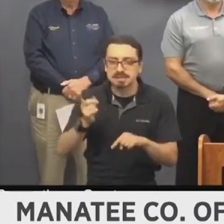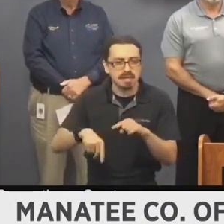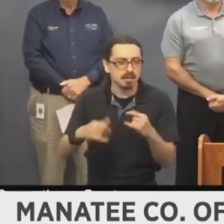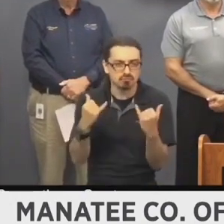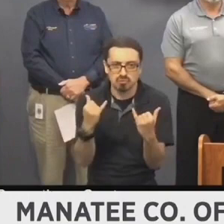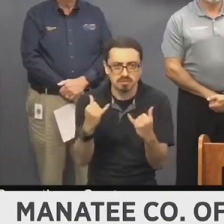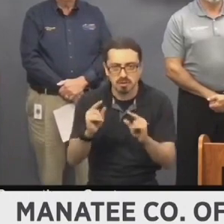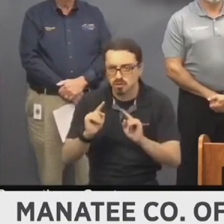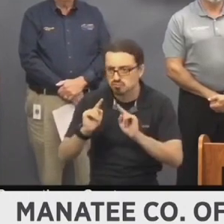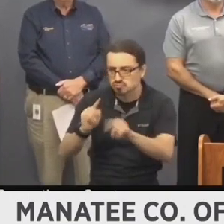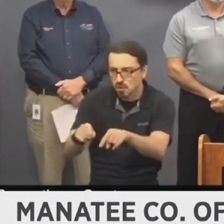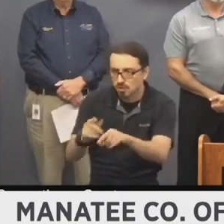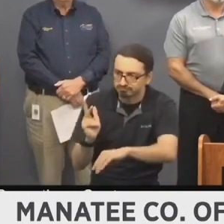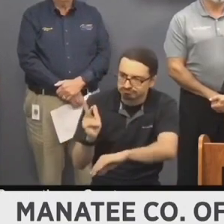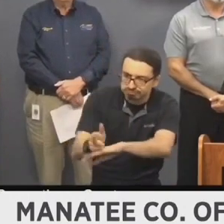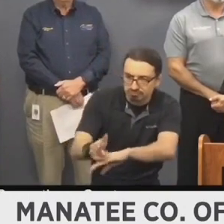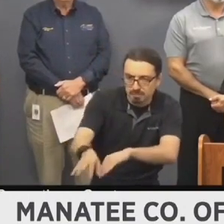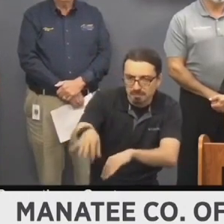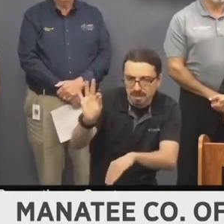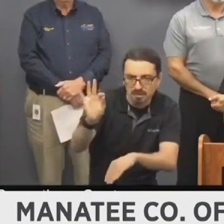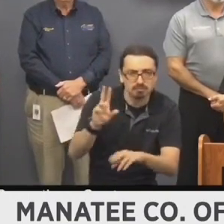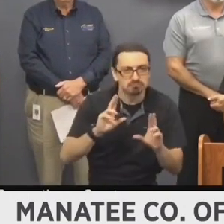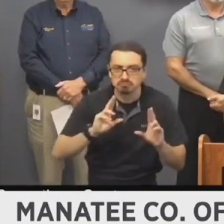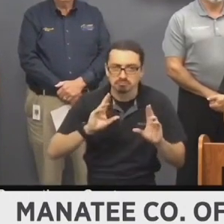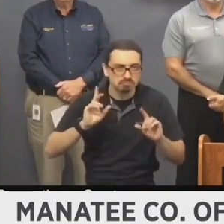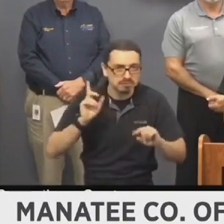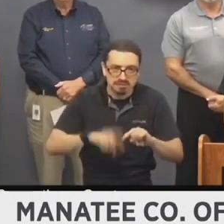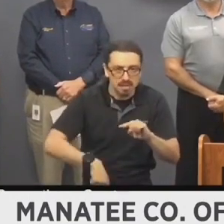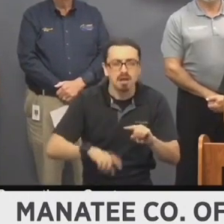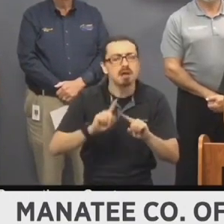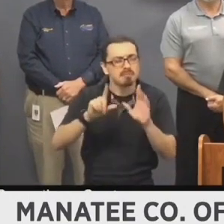to that location and make sure that you are okay.